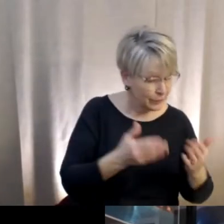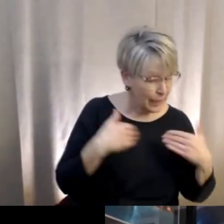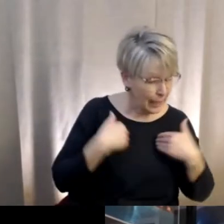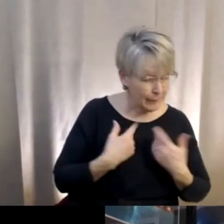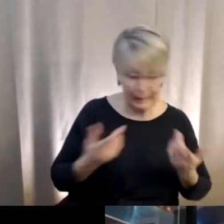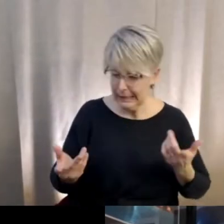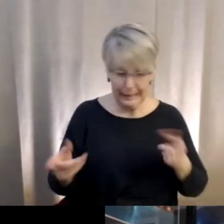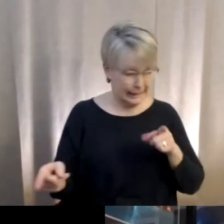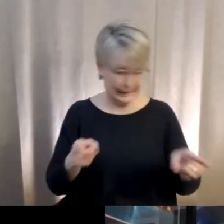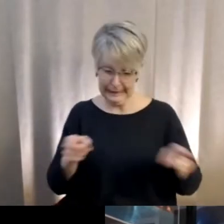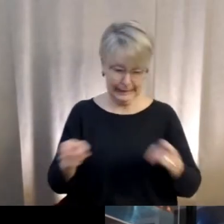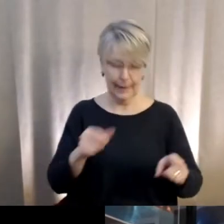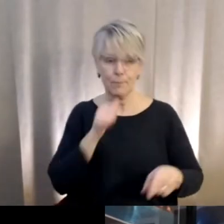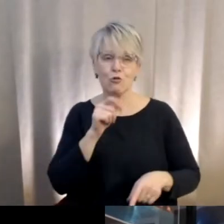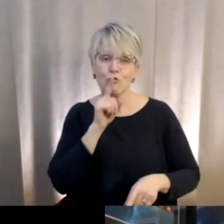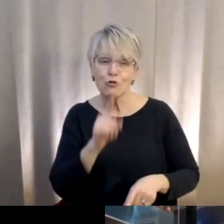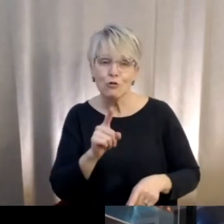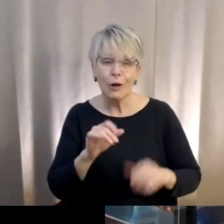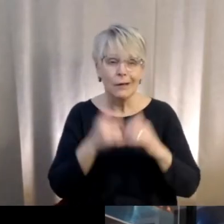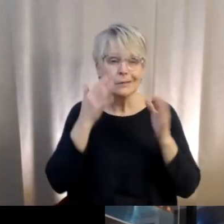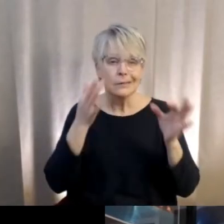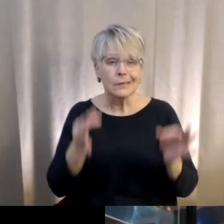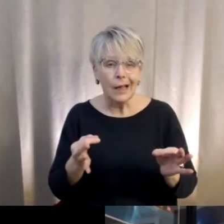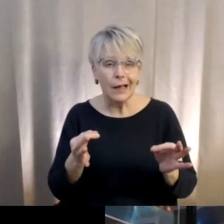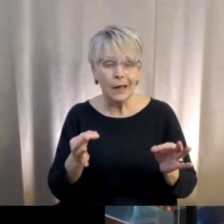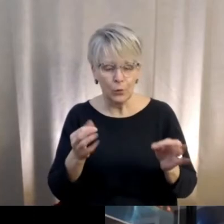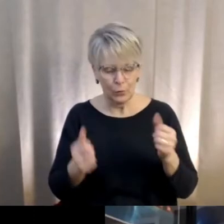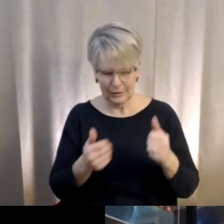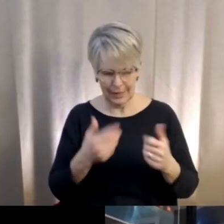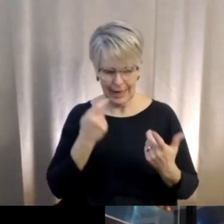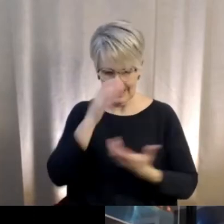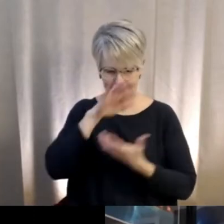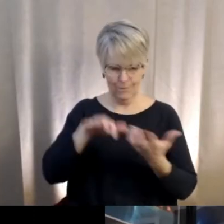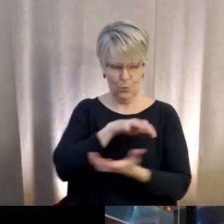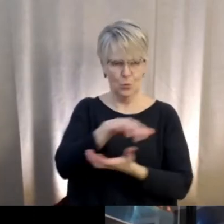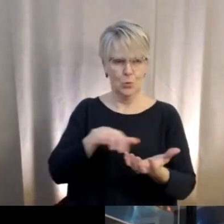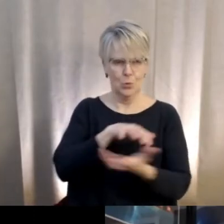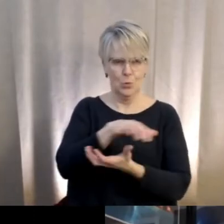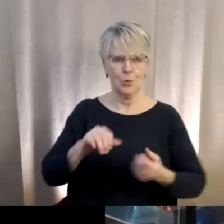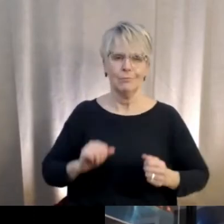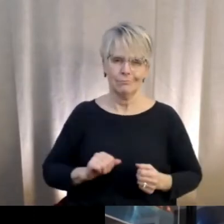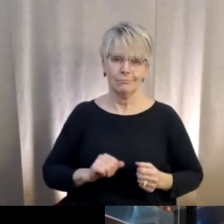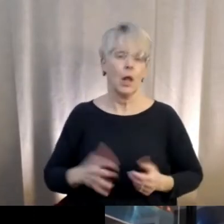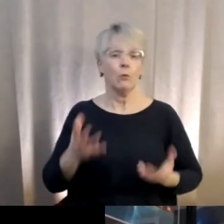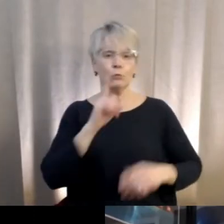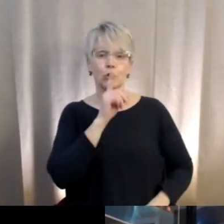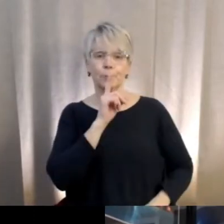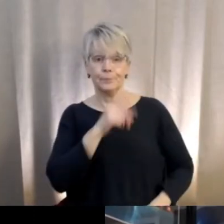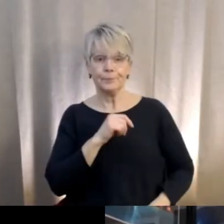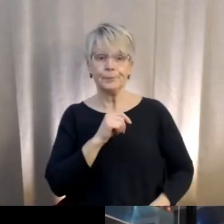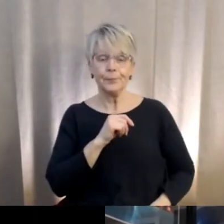we don't know how to make that decision. I'm a little confused here. Sure. I mean, I can